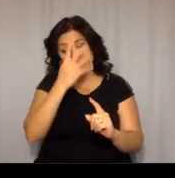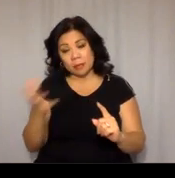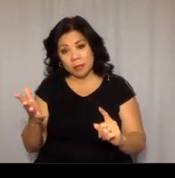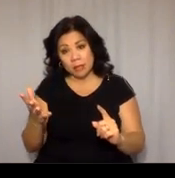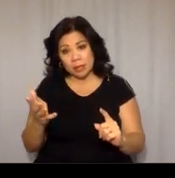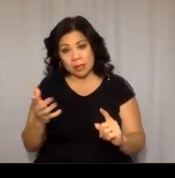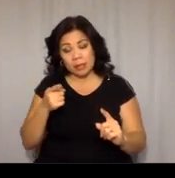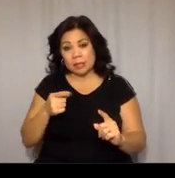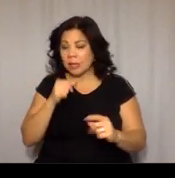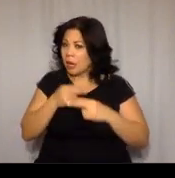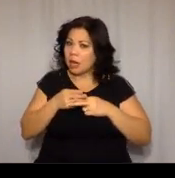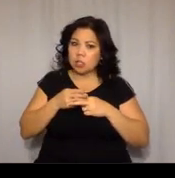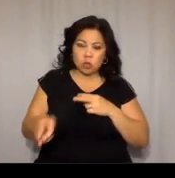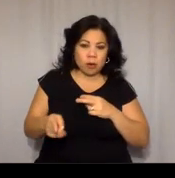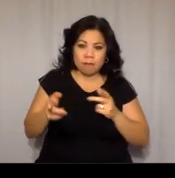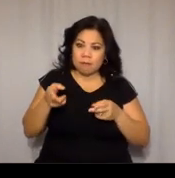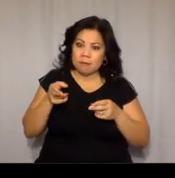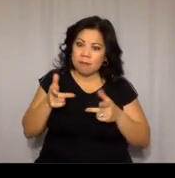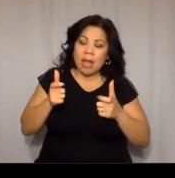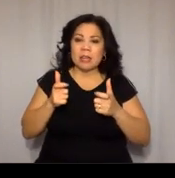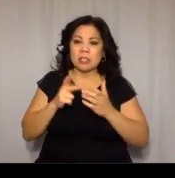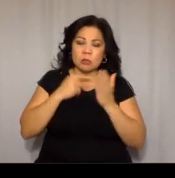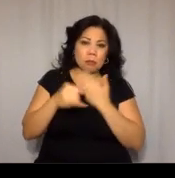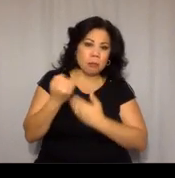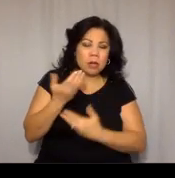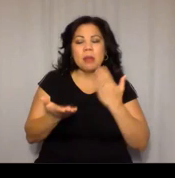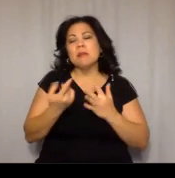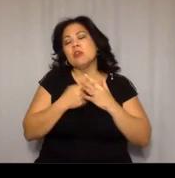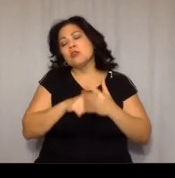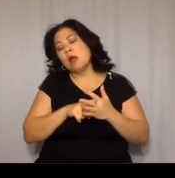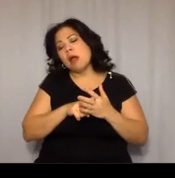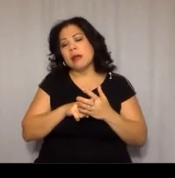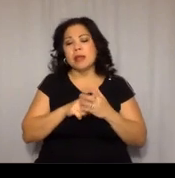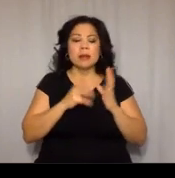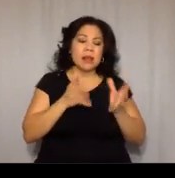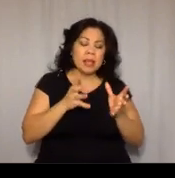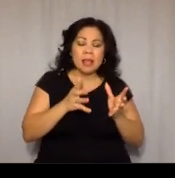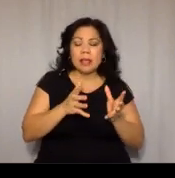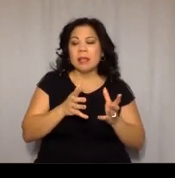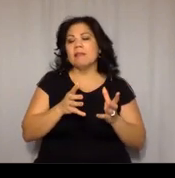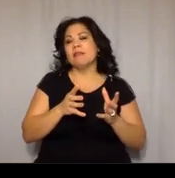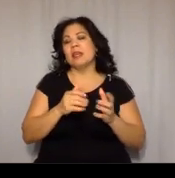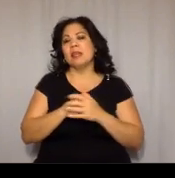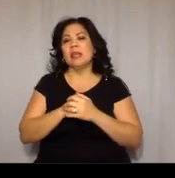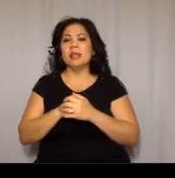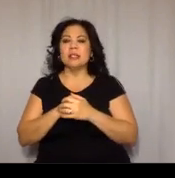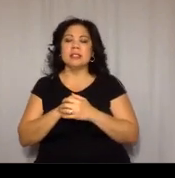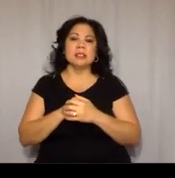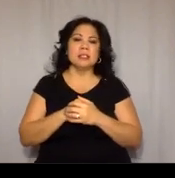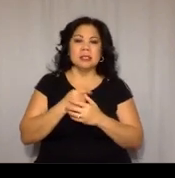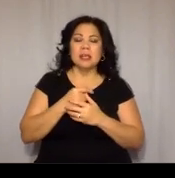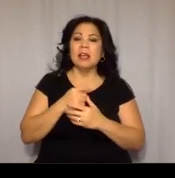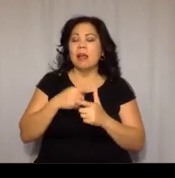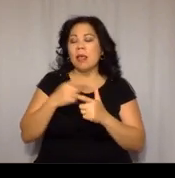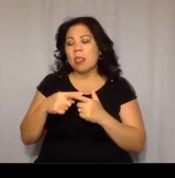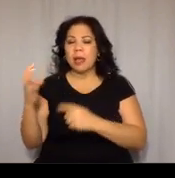this is not a short project. This is a project you might start and then have to put away because you need the kitchen table for something else,